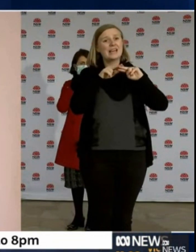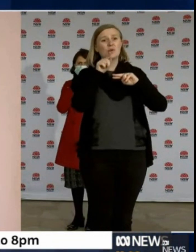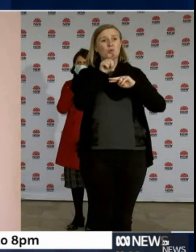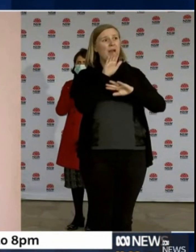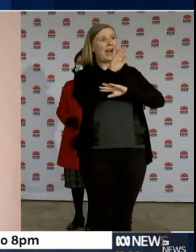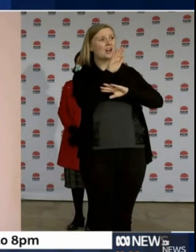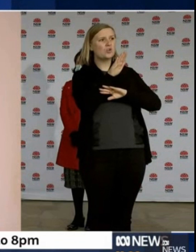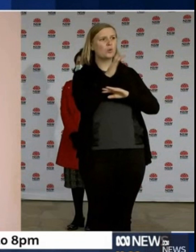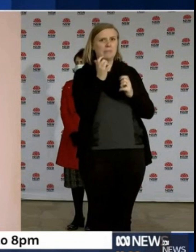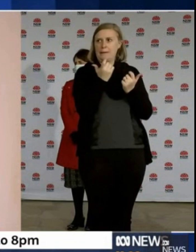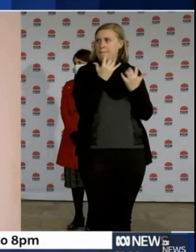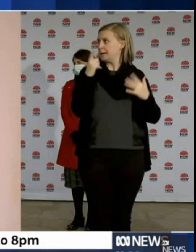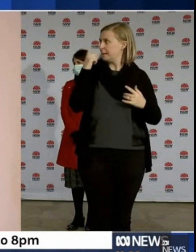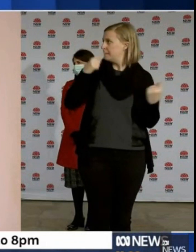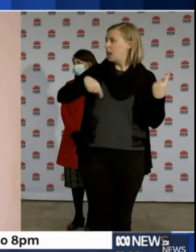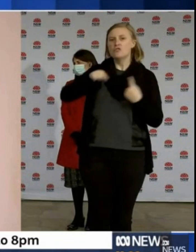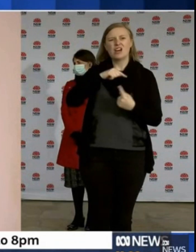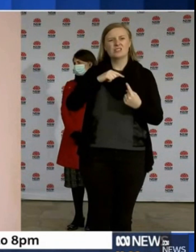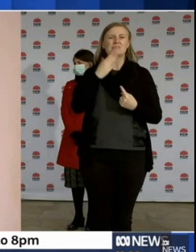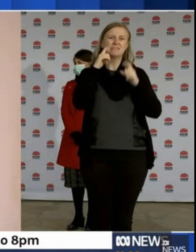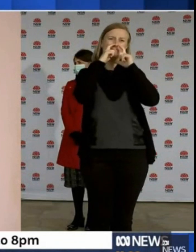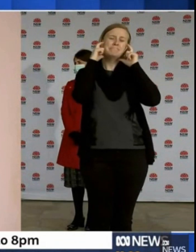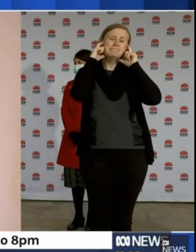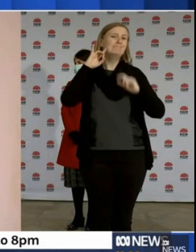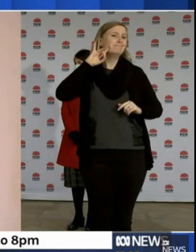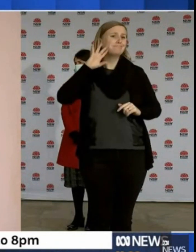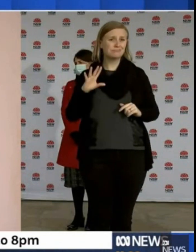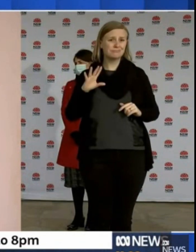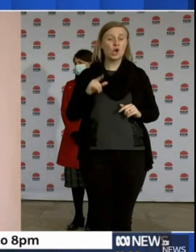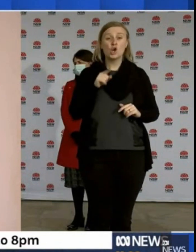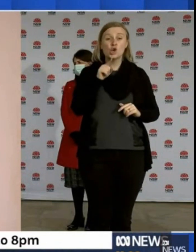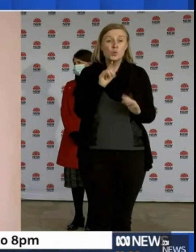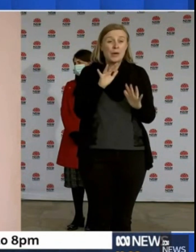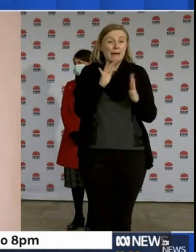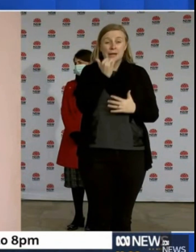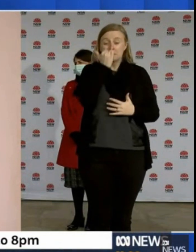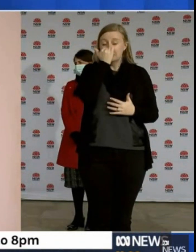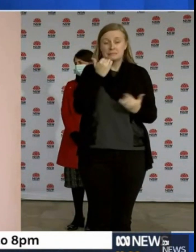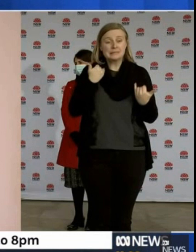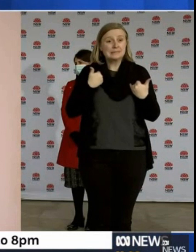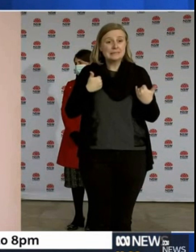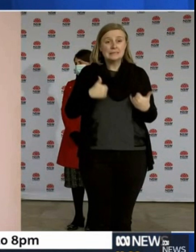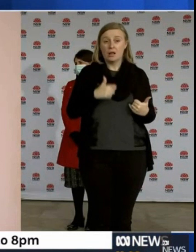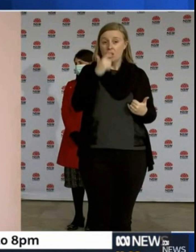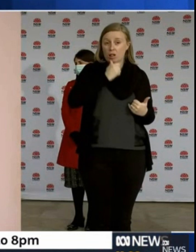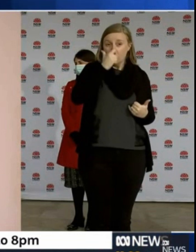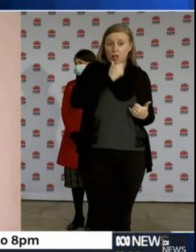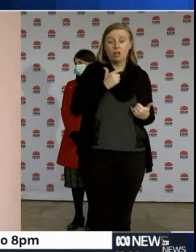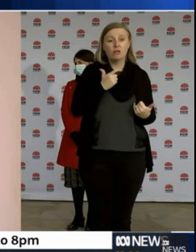a crush, wear a mask. Please do not go out if you've got any symptoms, however